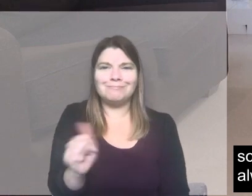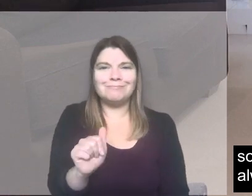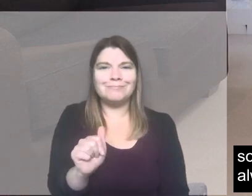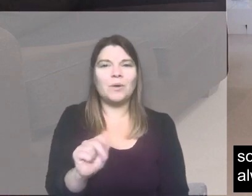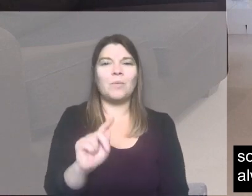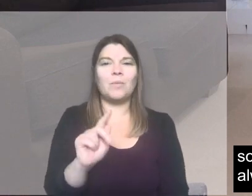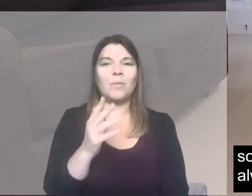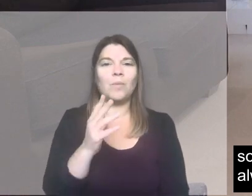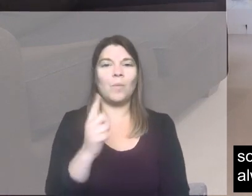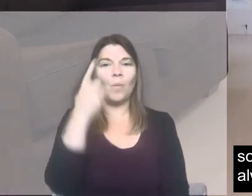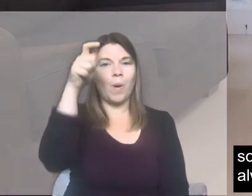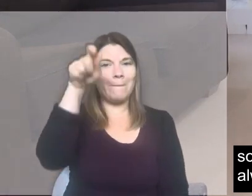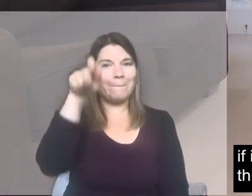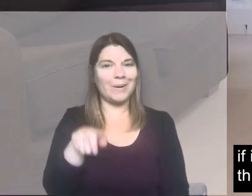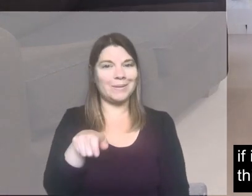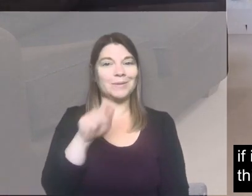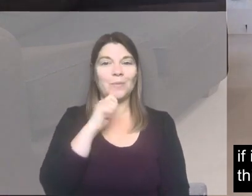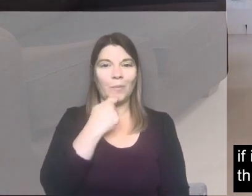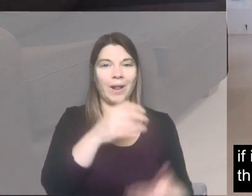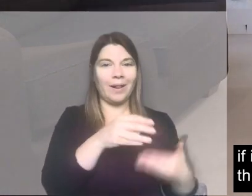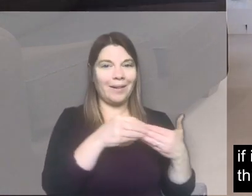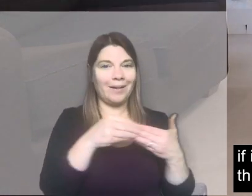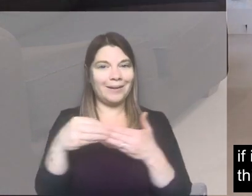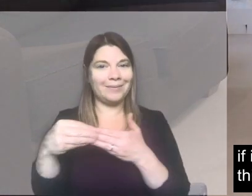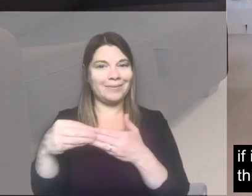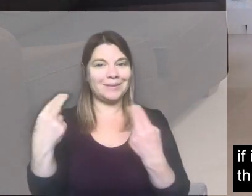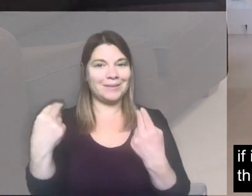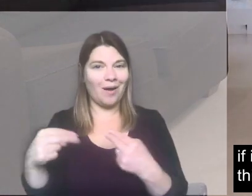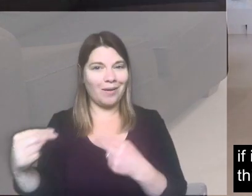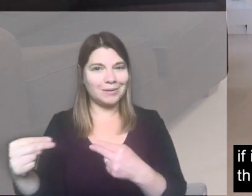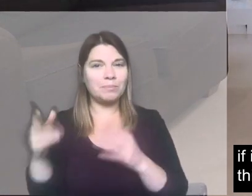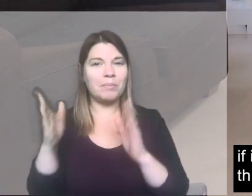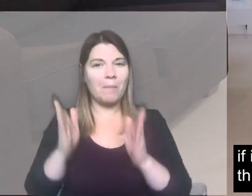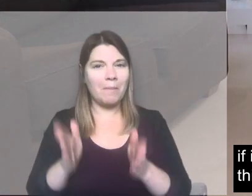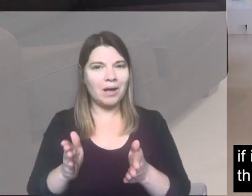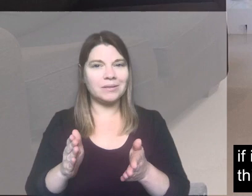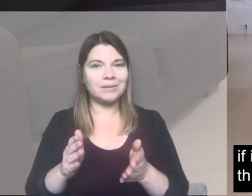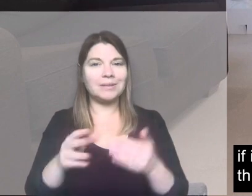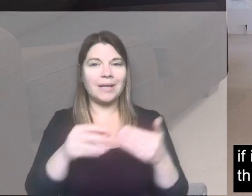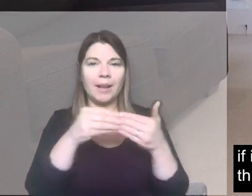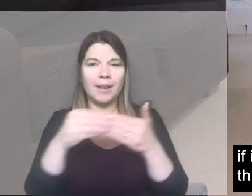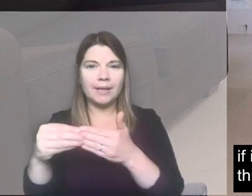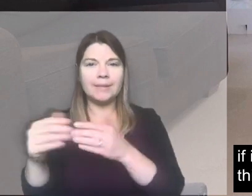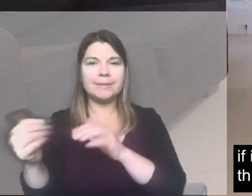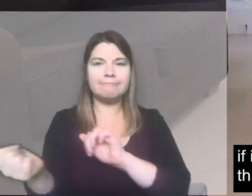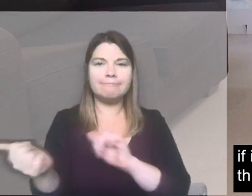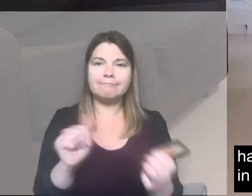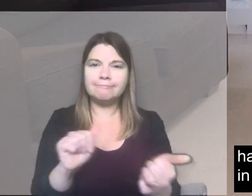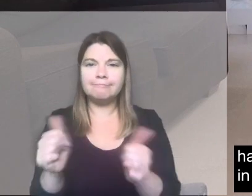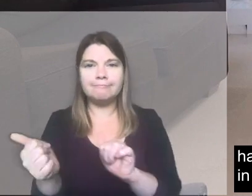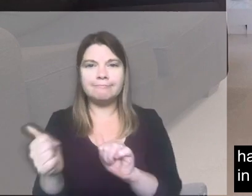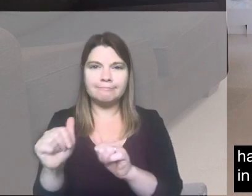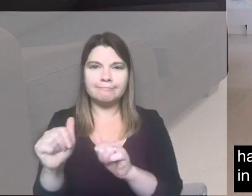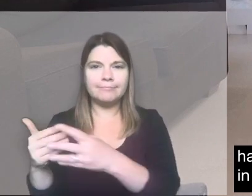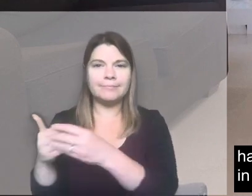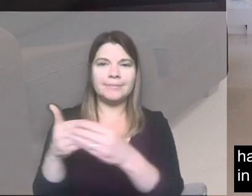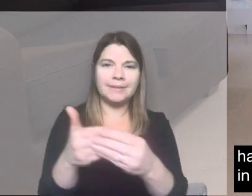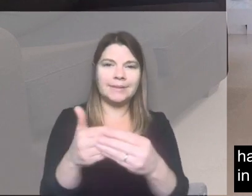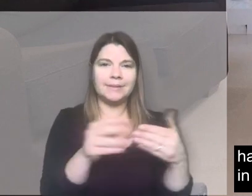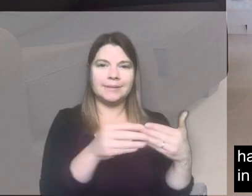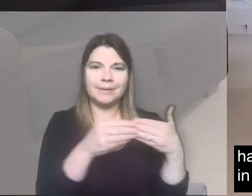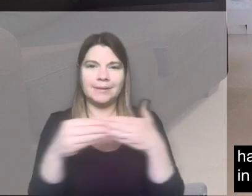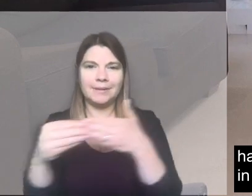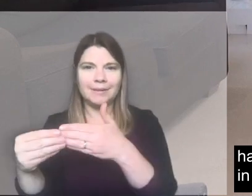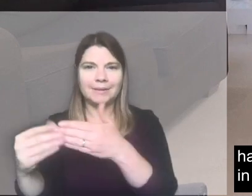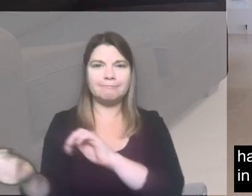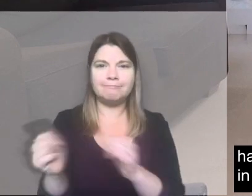same person leading. And if in your partnership you realise that things might be, you might be starting to have new ideas, or things might be going